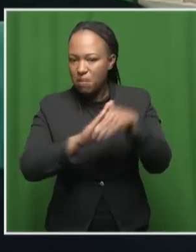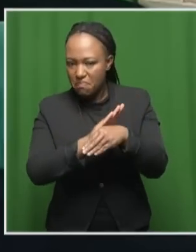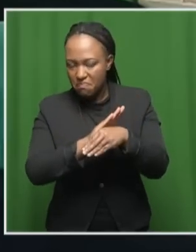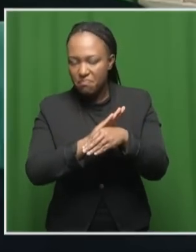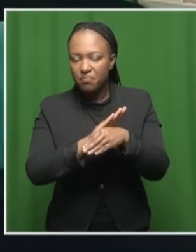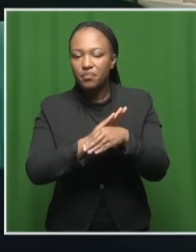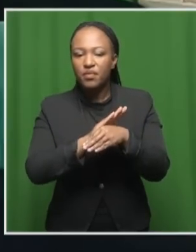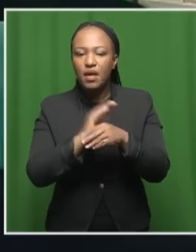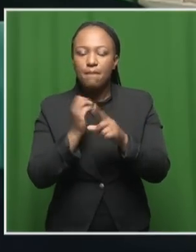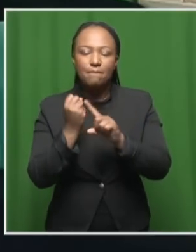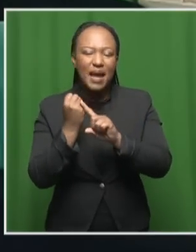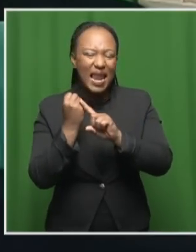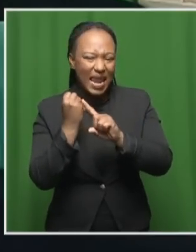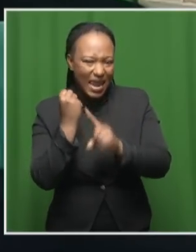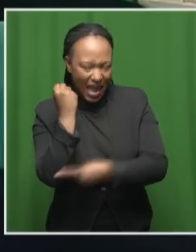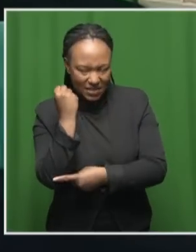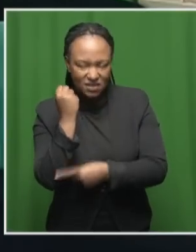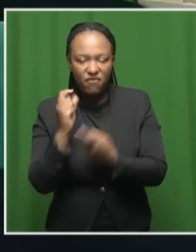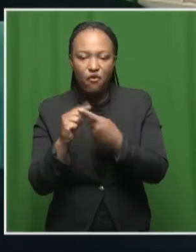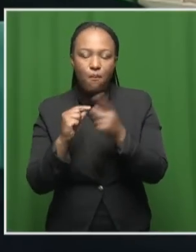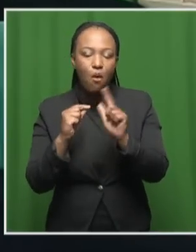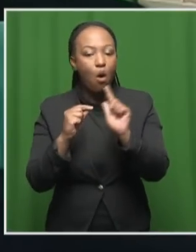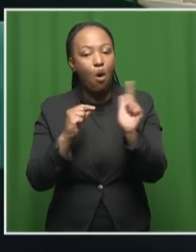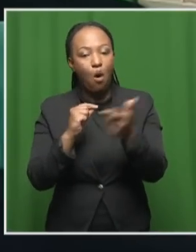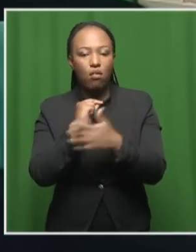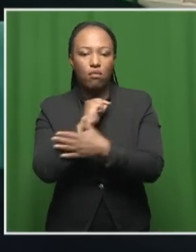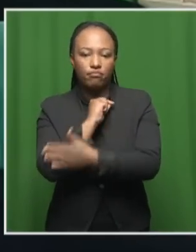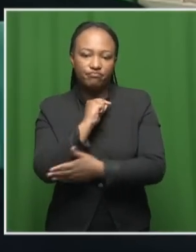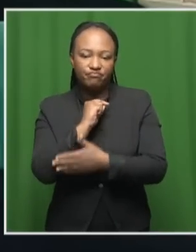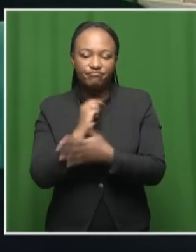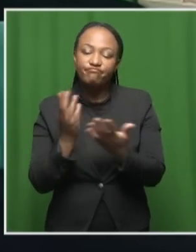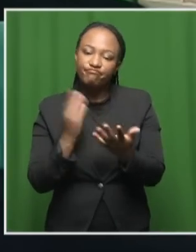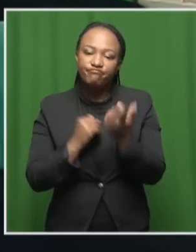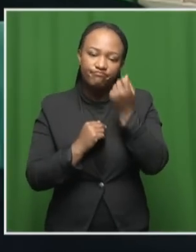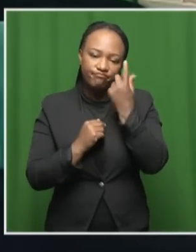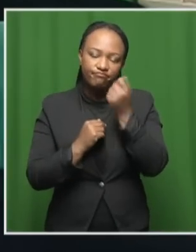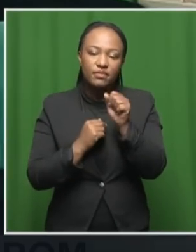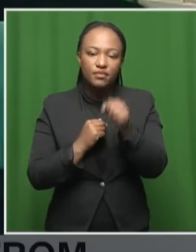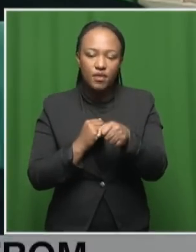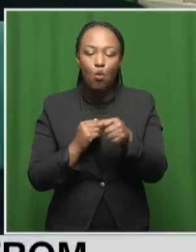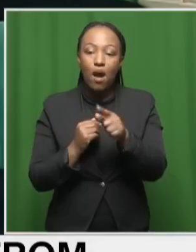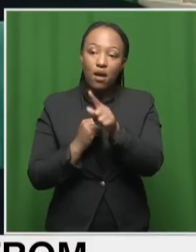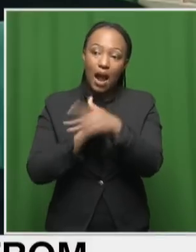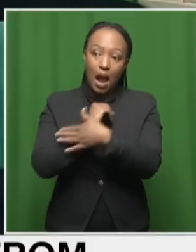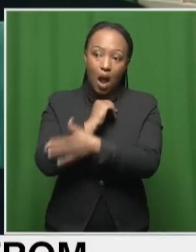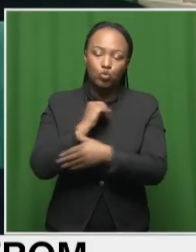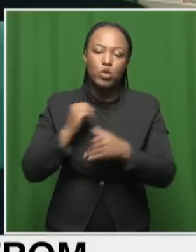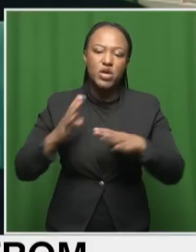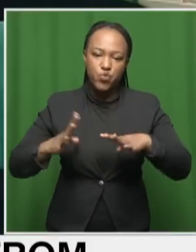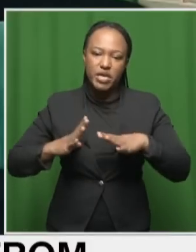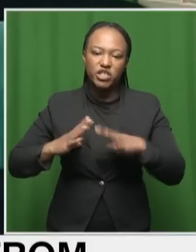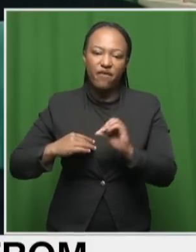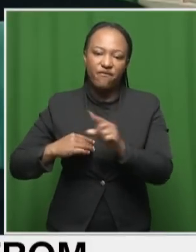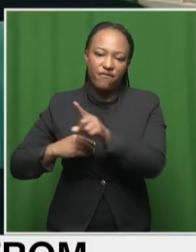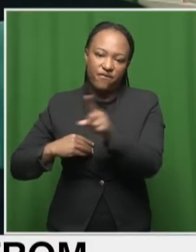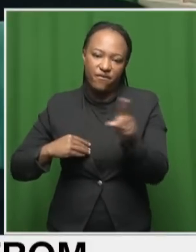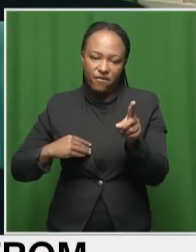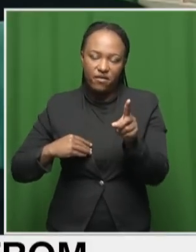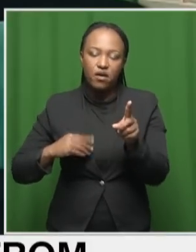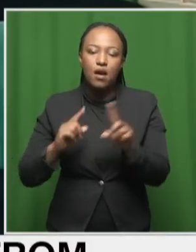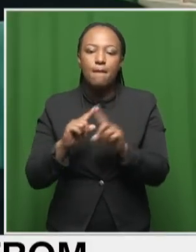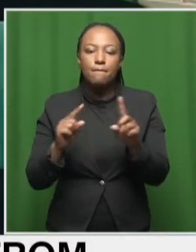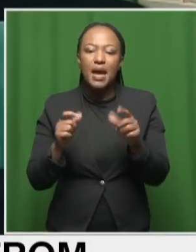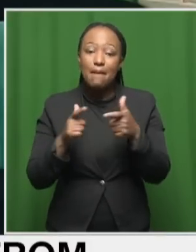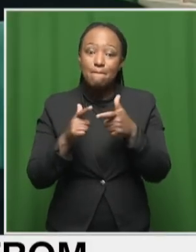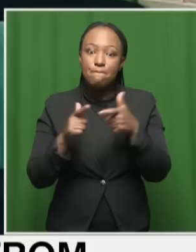we come last of all of the countries that participated, which might be understandable because most of these are rich countries, but we also had the